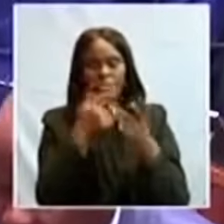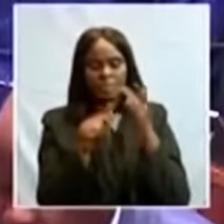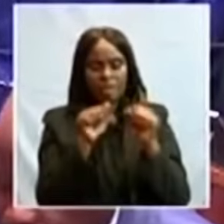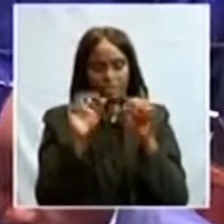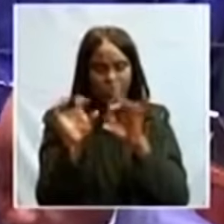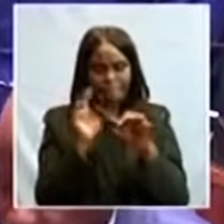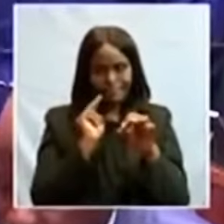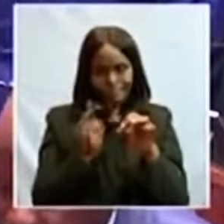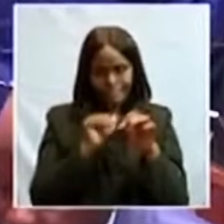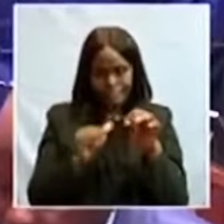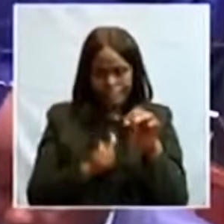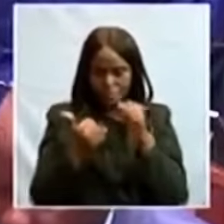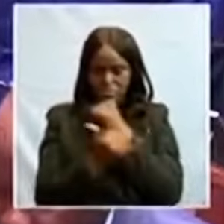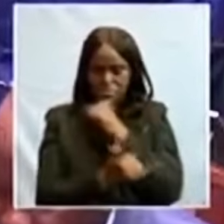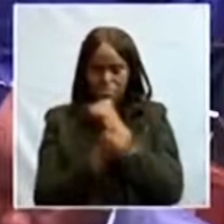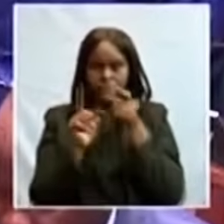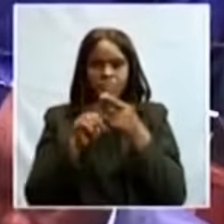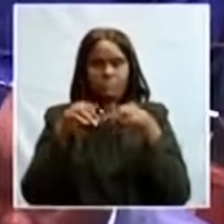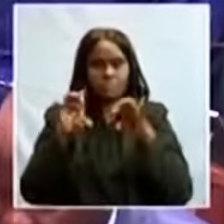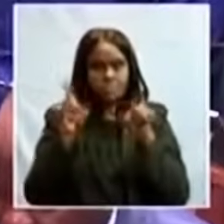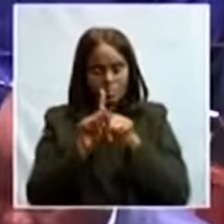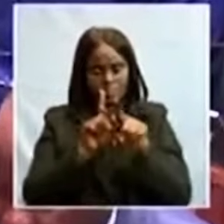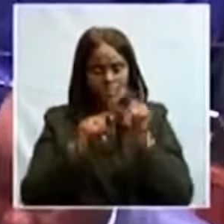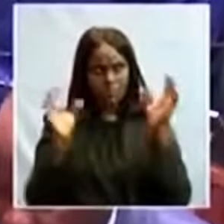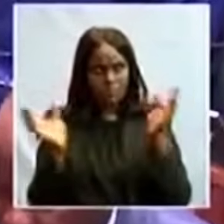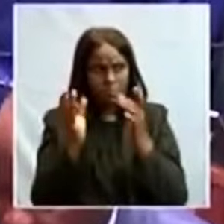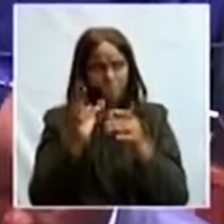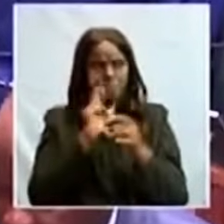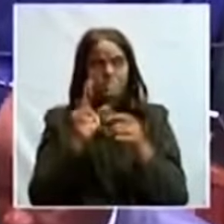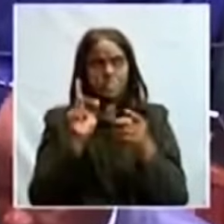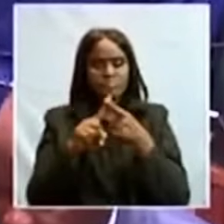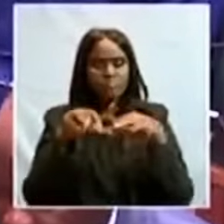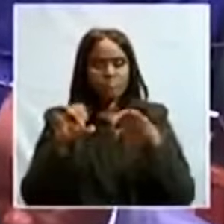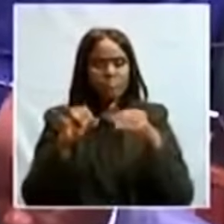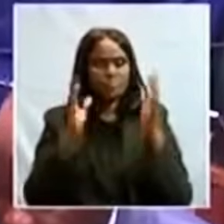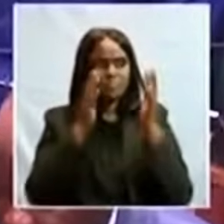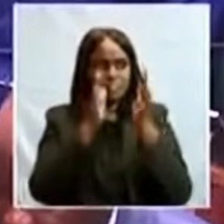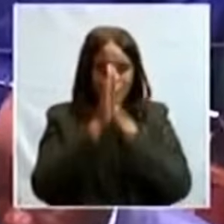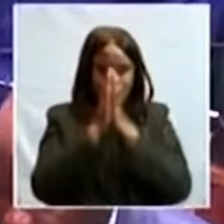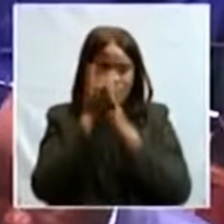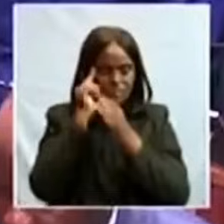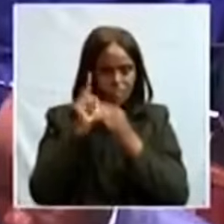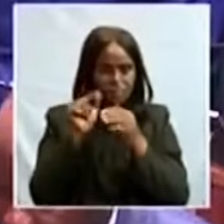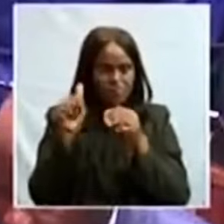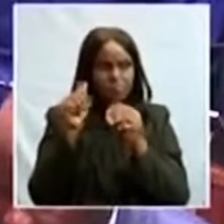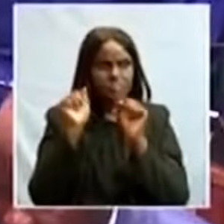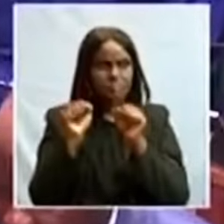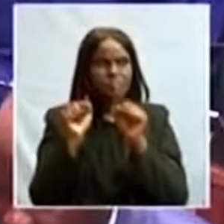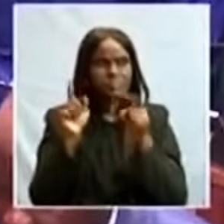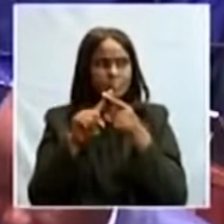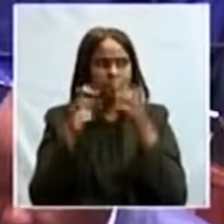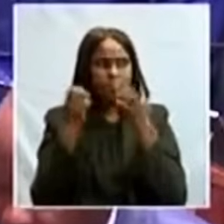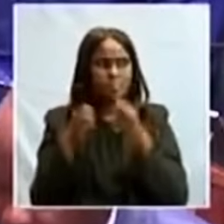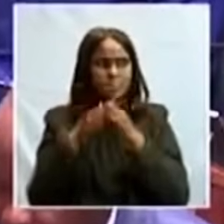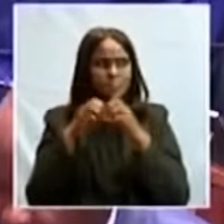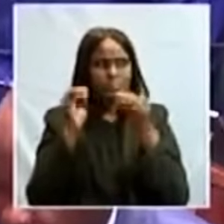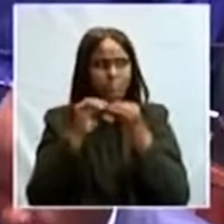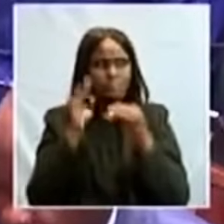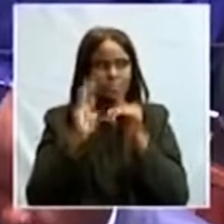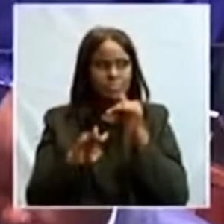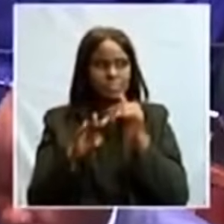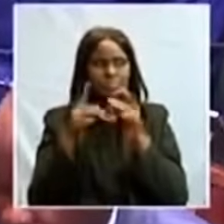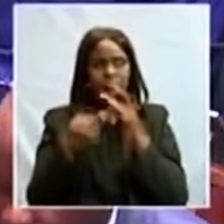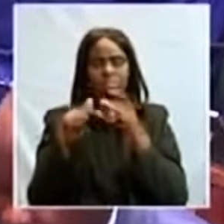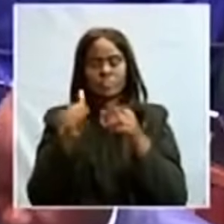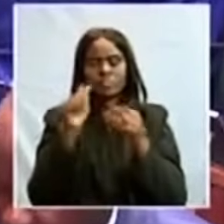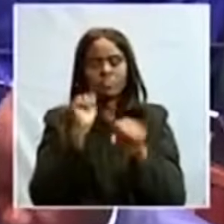as a country is to continue encouraging her, continue praying for her, so that she do even more than she